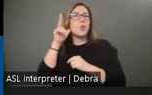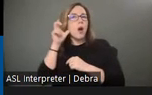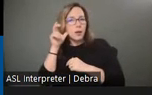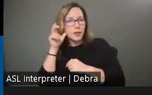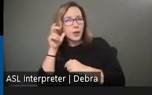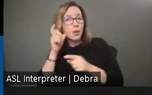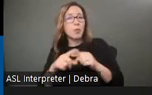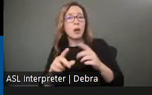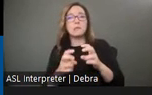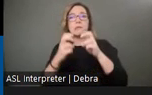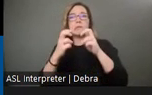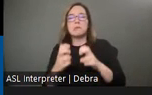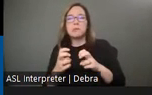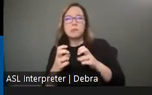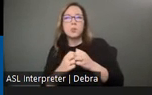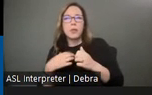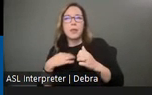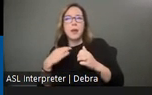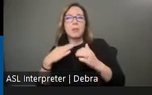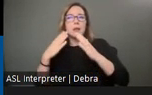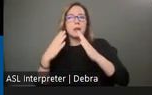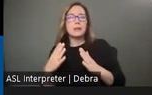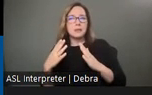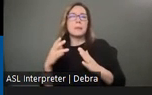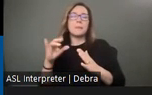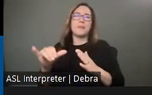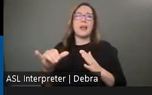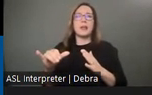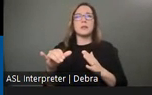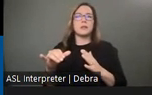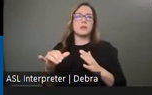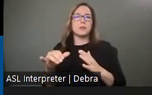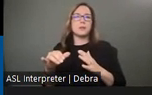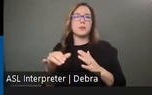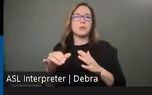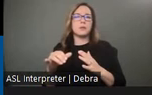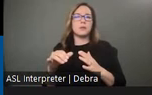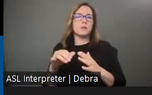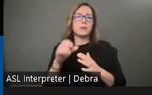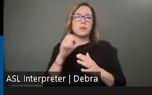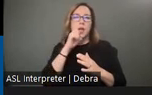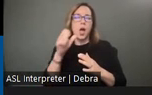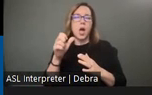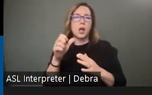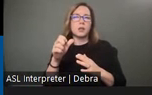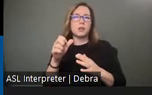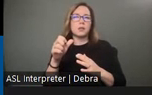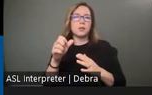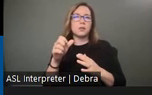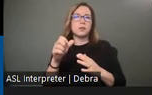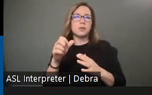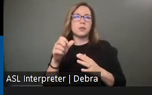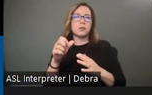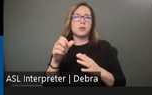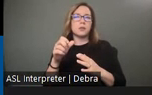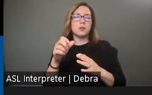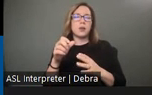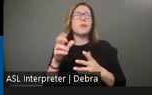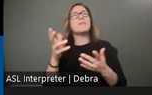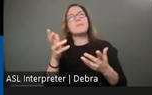down with applicants, that would actually occur outside of our letters. Like I know that there are some folks to deal